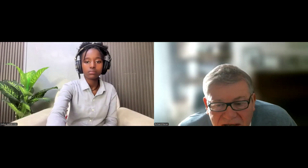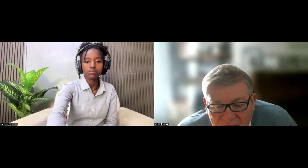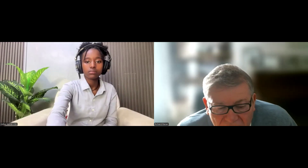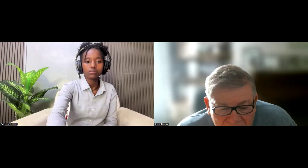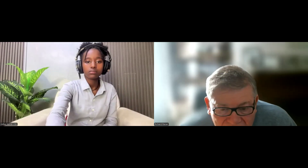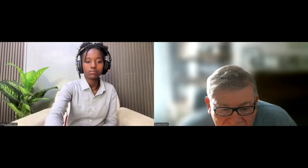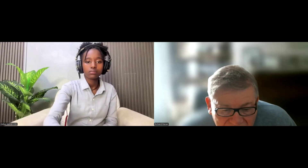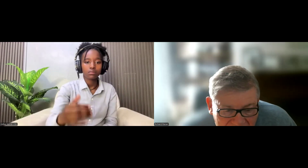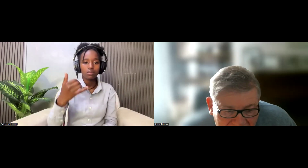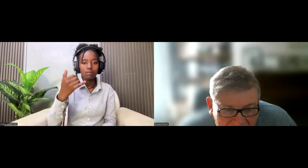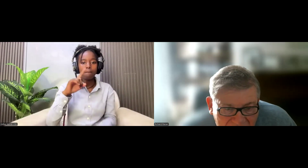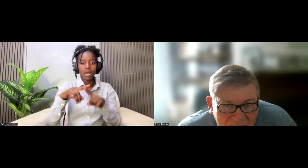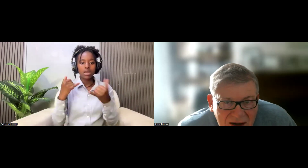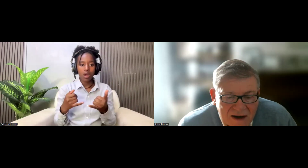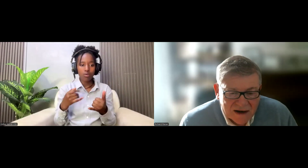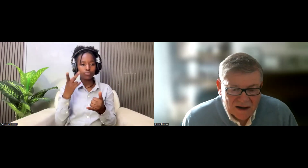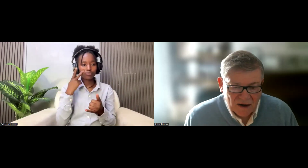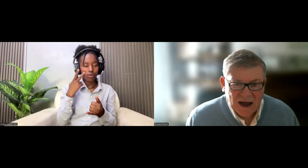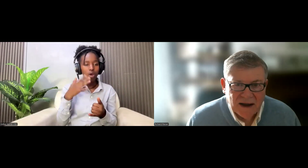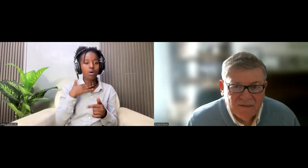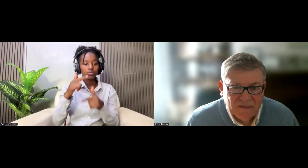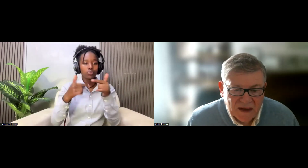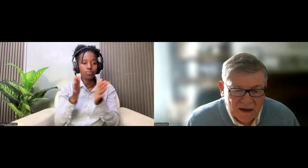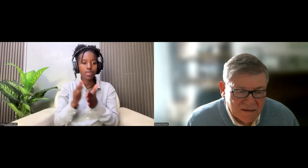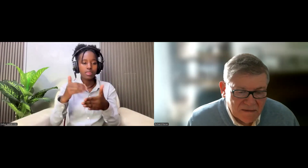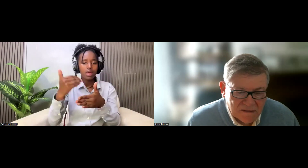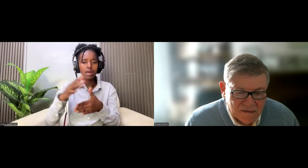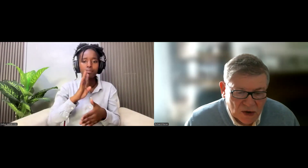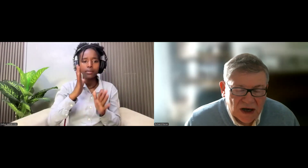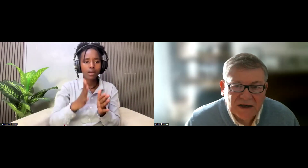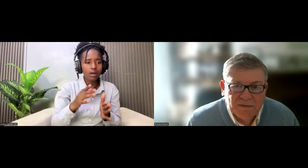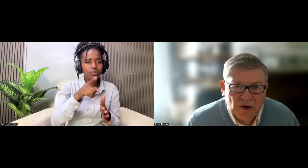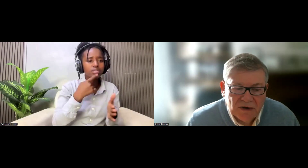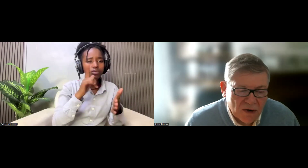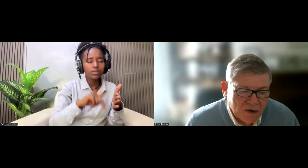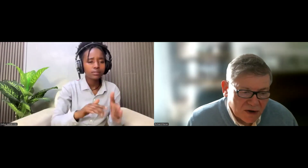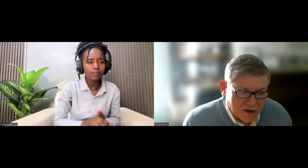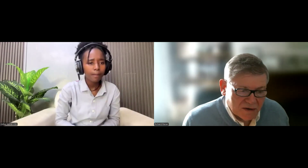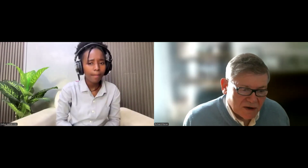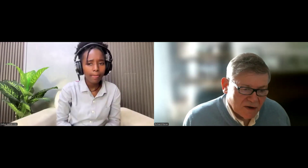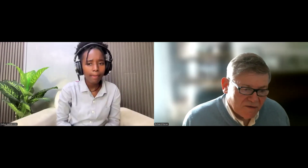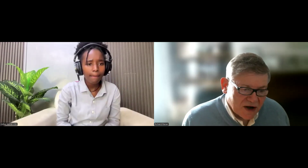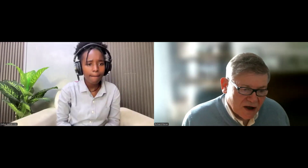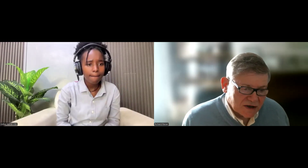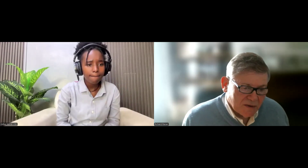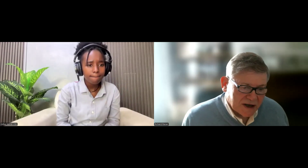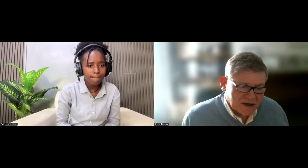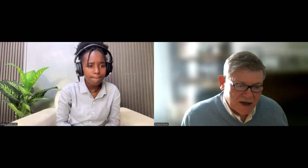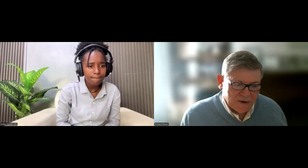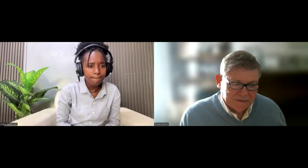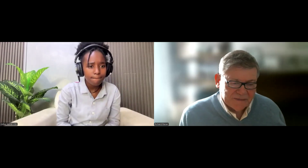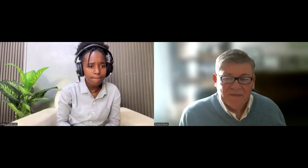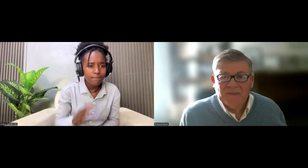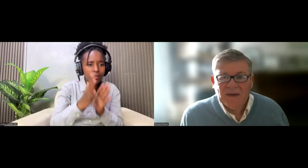then we can see yes, you? I am online. Okay. Would you like to put on your video so we